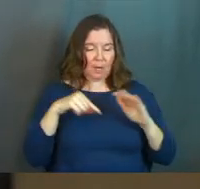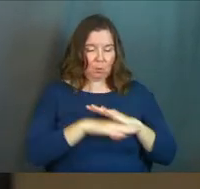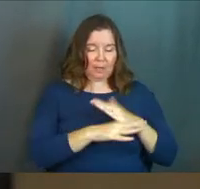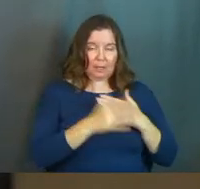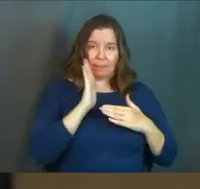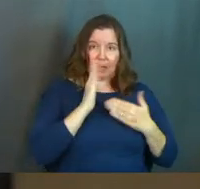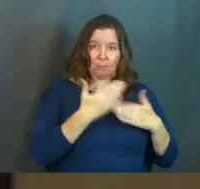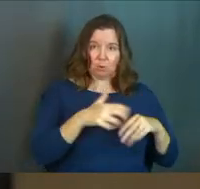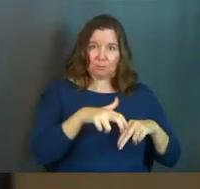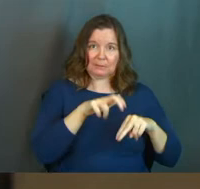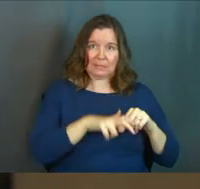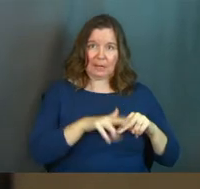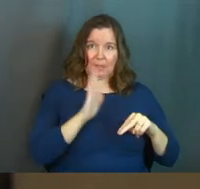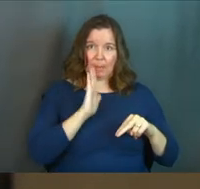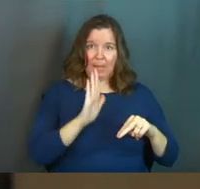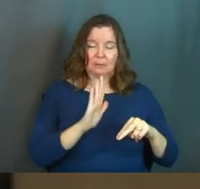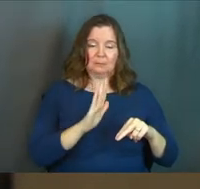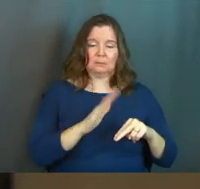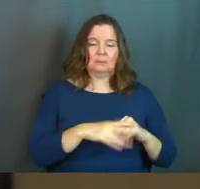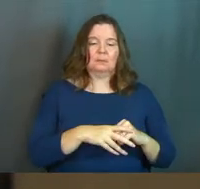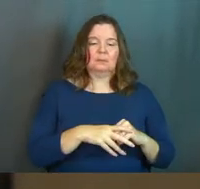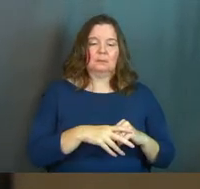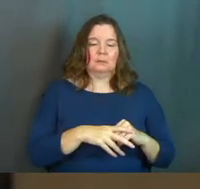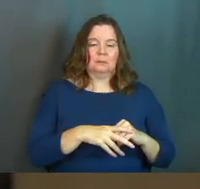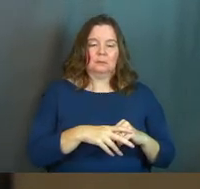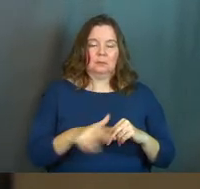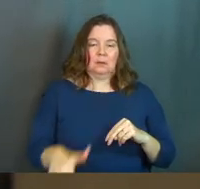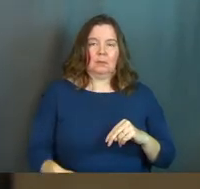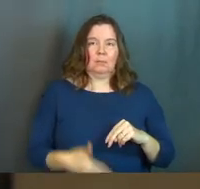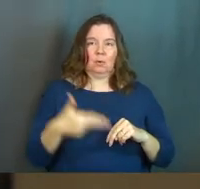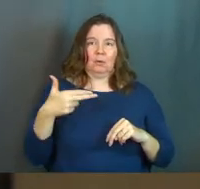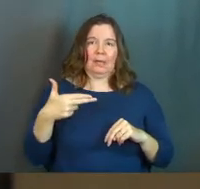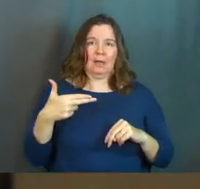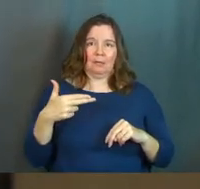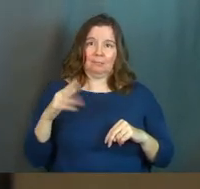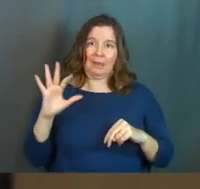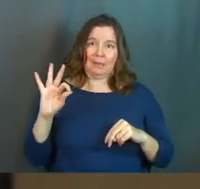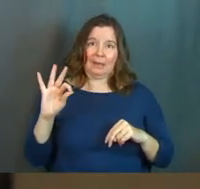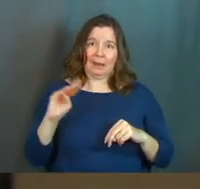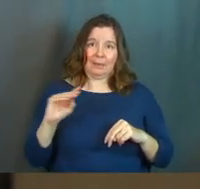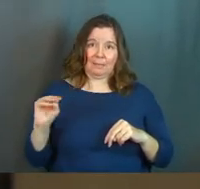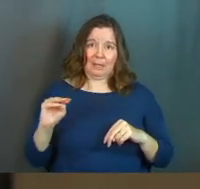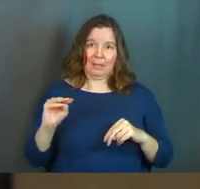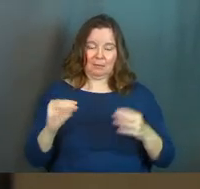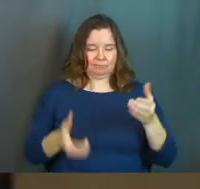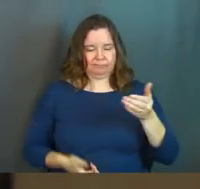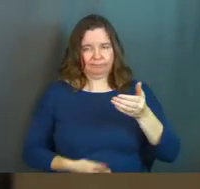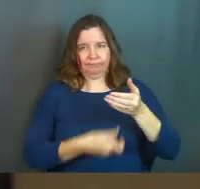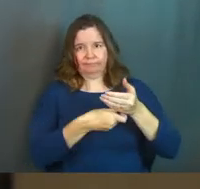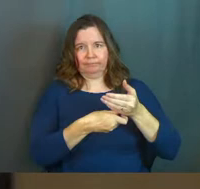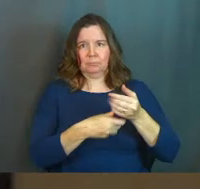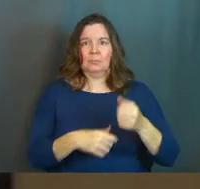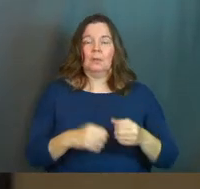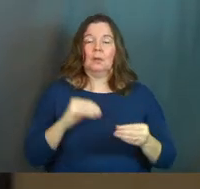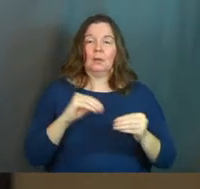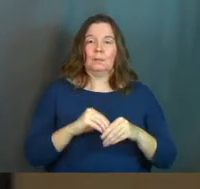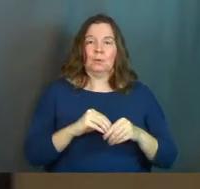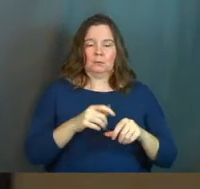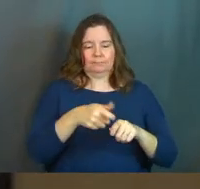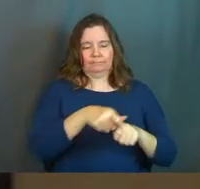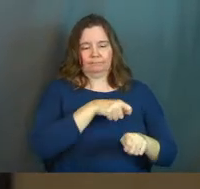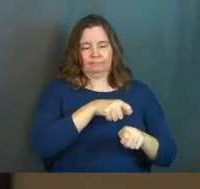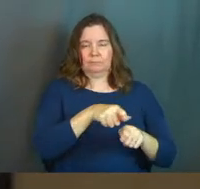went in the room, sat on my side of the bed, pulled out my 9mm, put the clip in it, pulled the